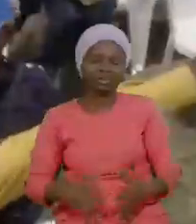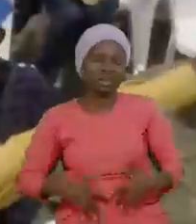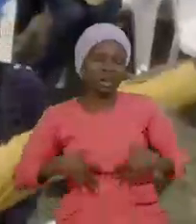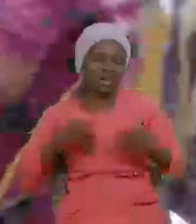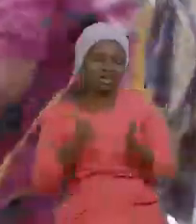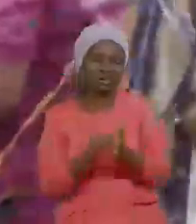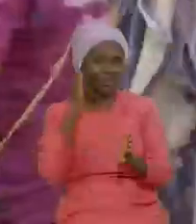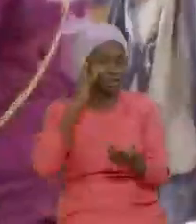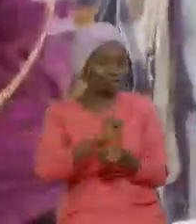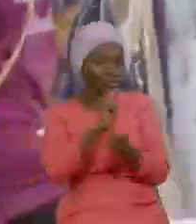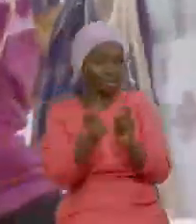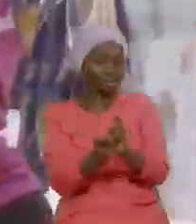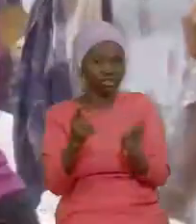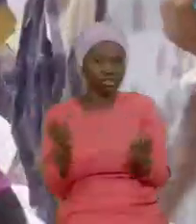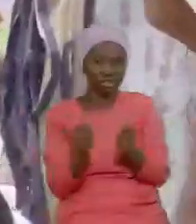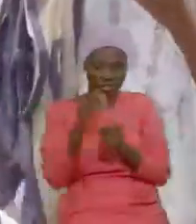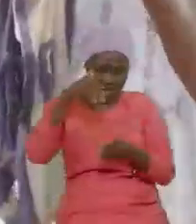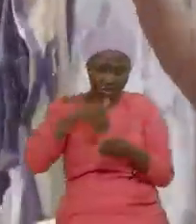world.